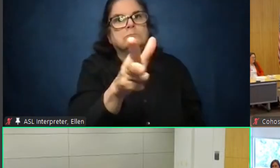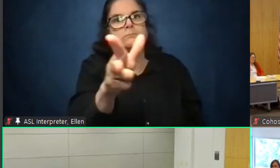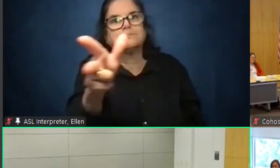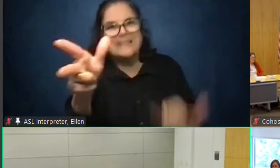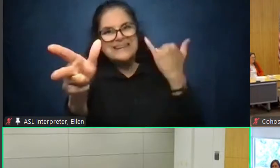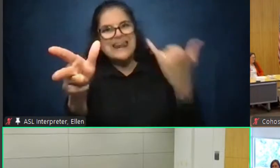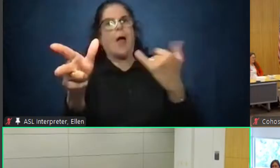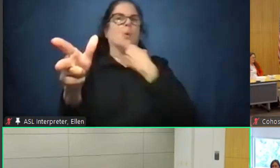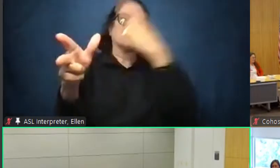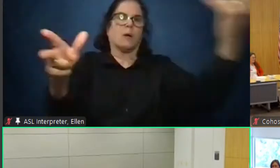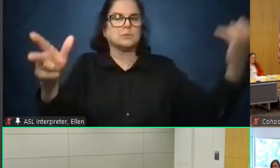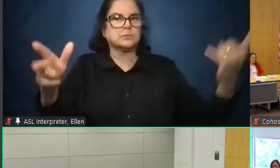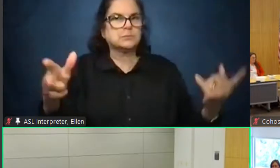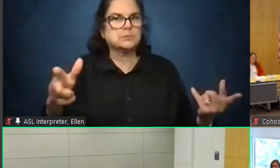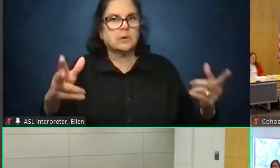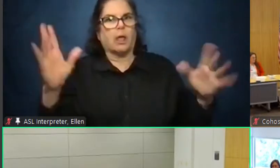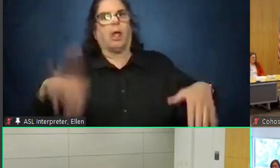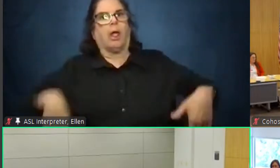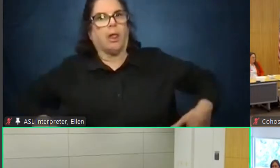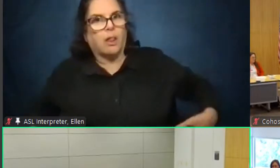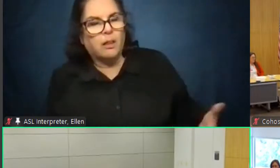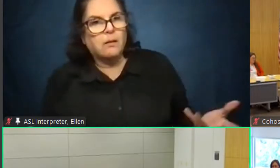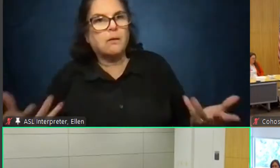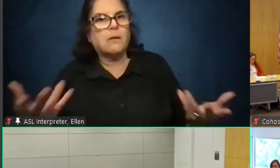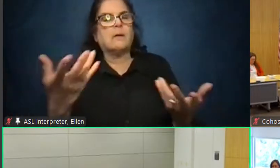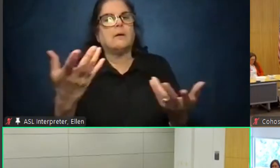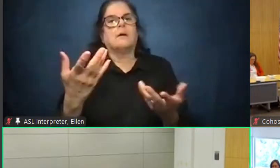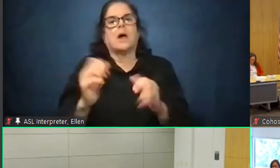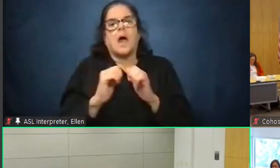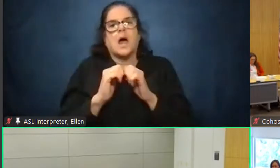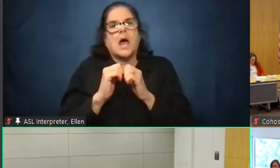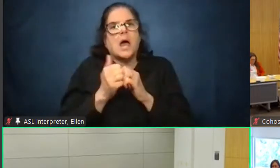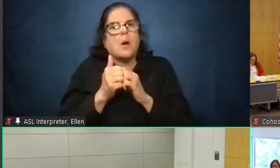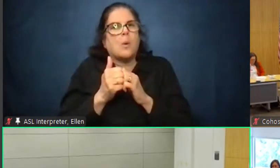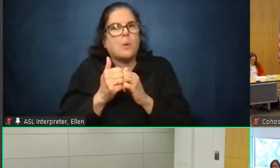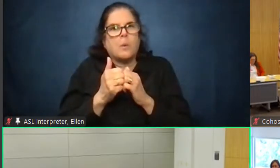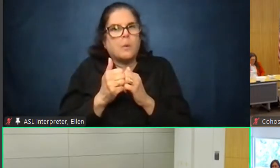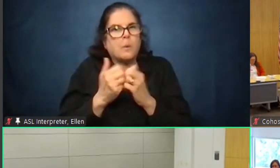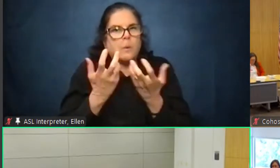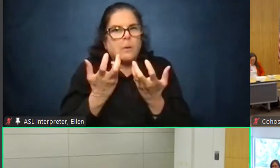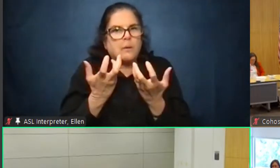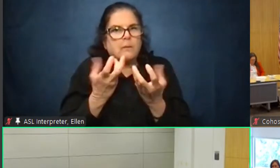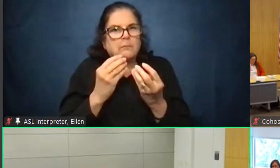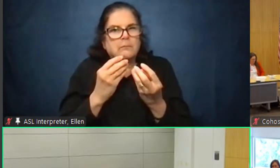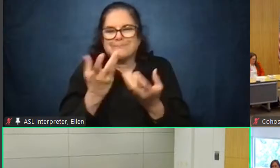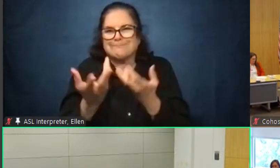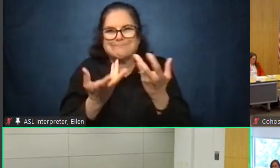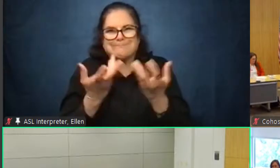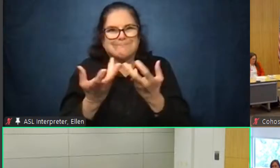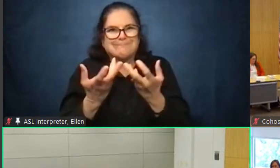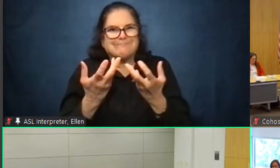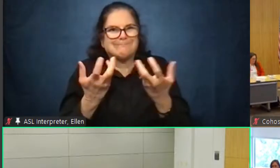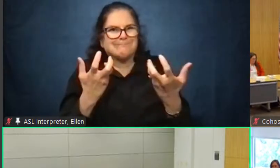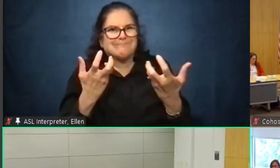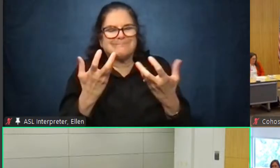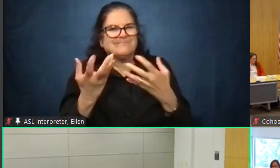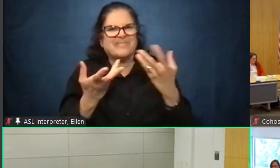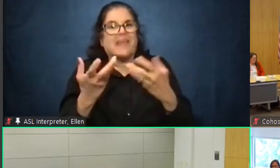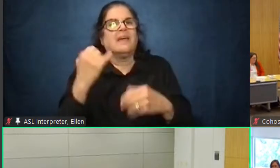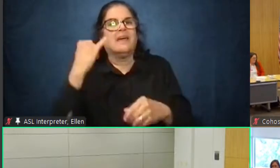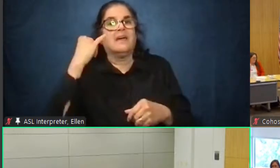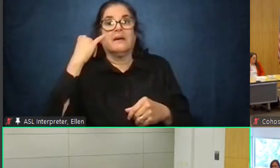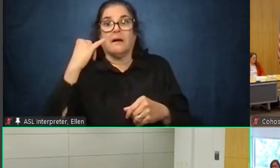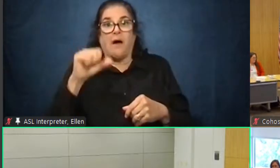could get a explanation as to like how those things work, or if like there's if you've gotten